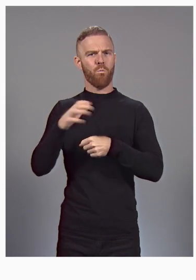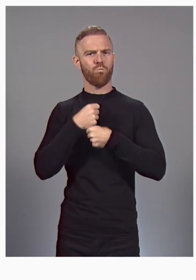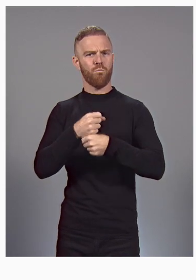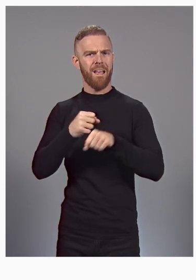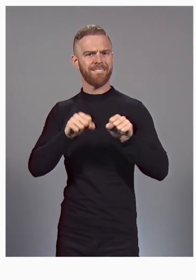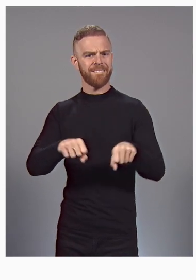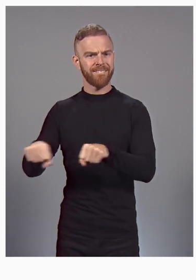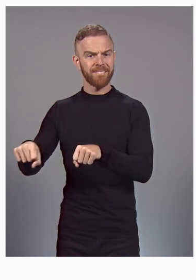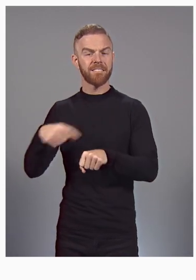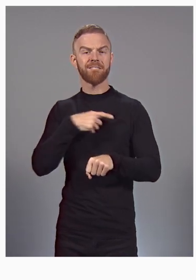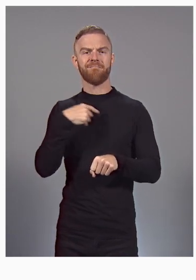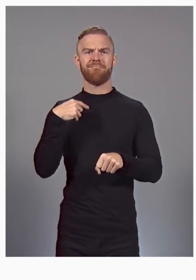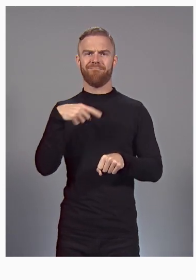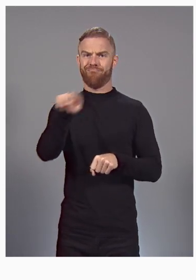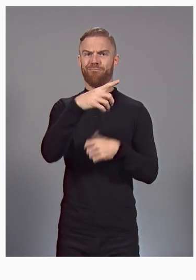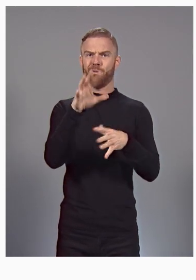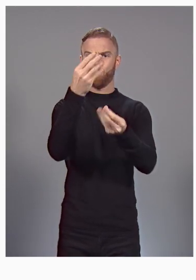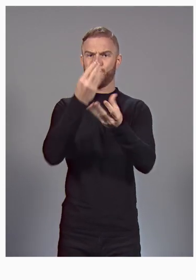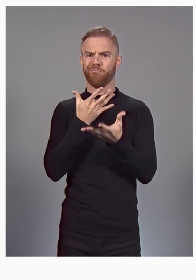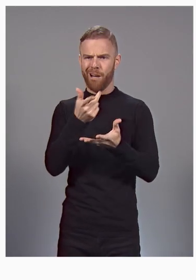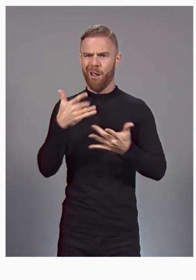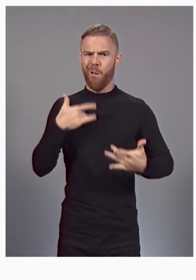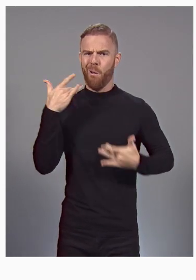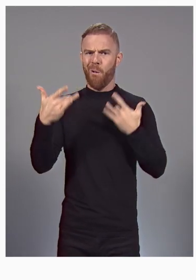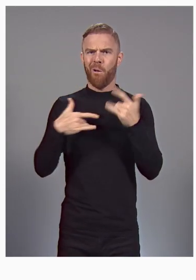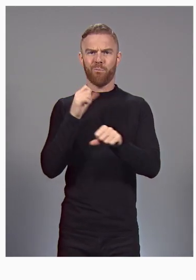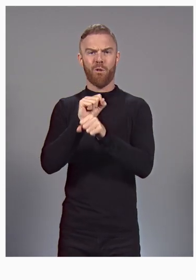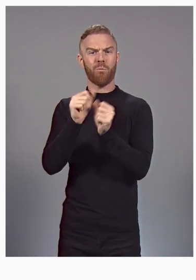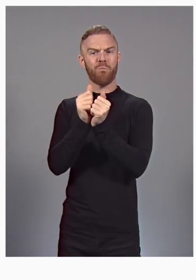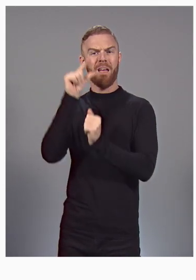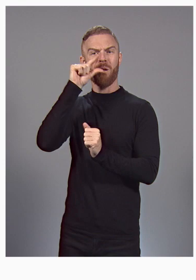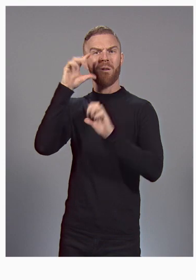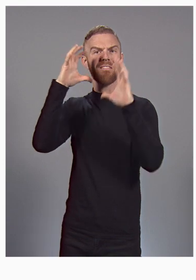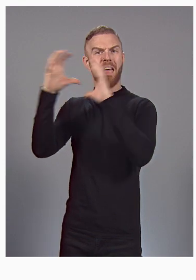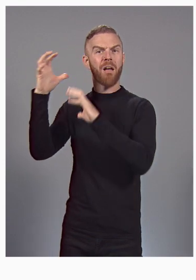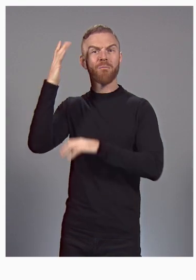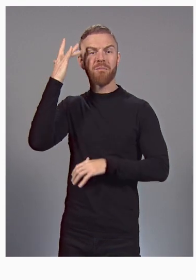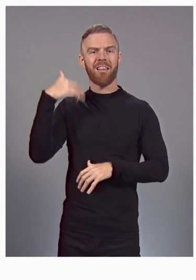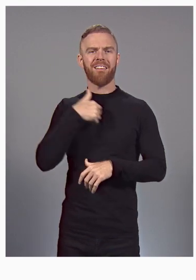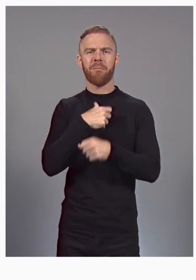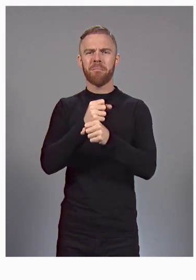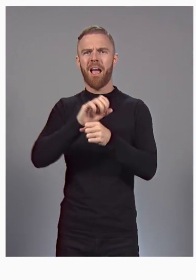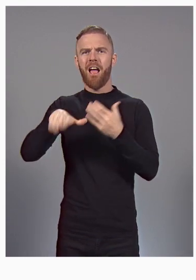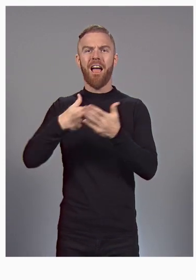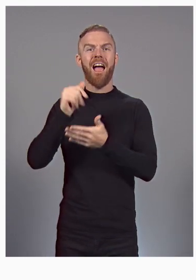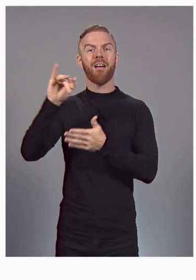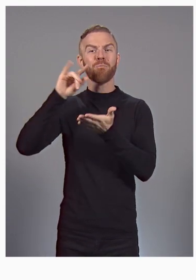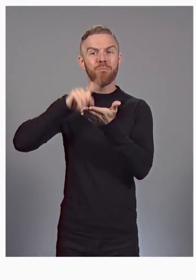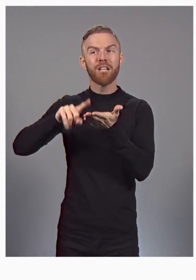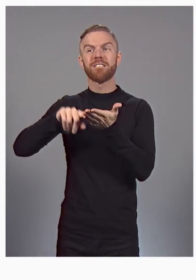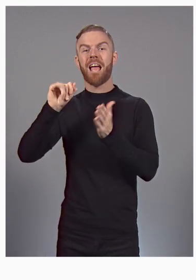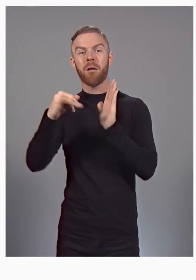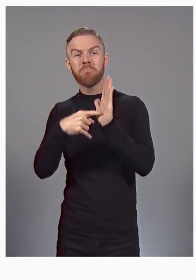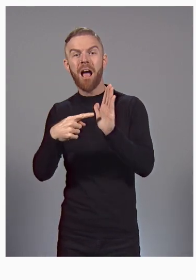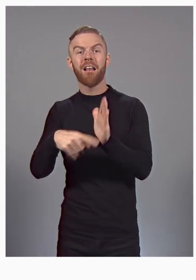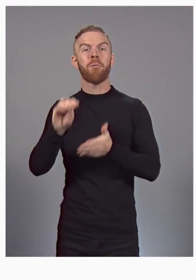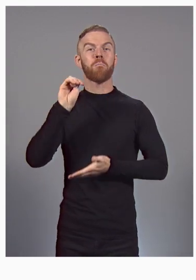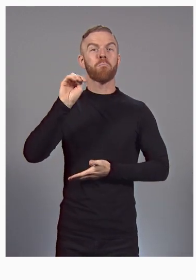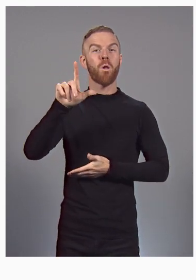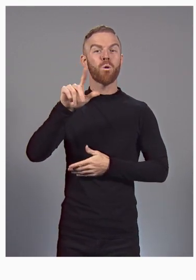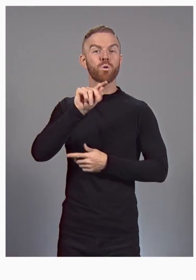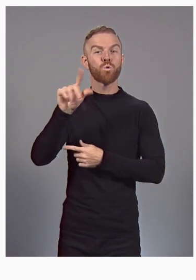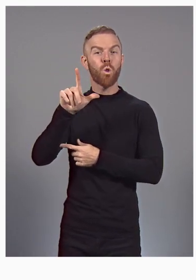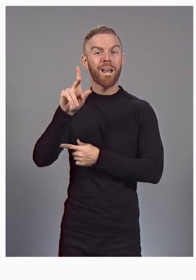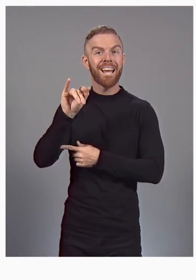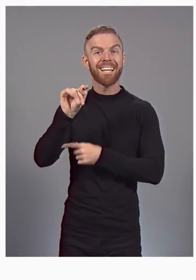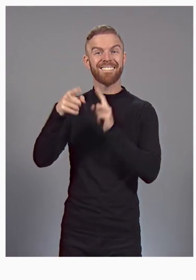us how excited you are to work with Google Cloud because we make all of the AI research, AI models, and ML toolkits from